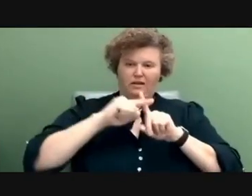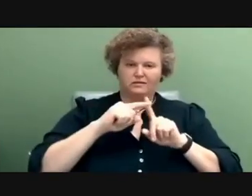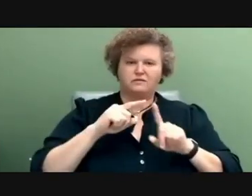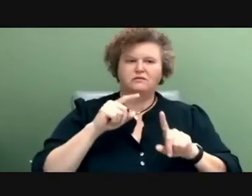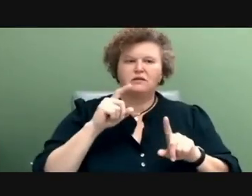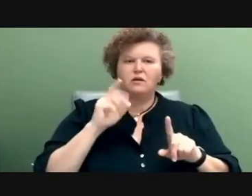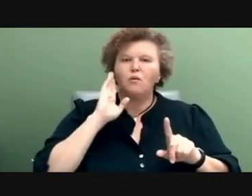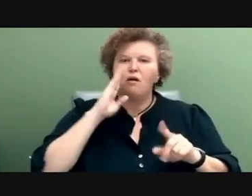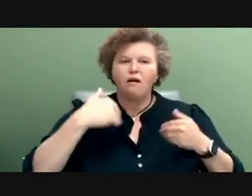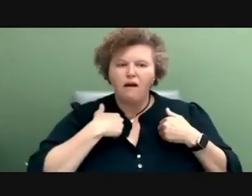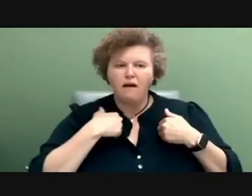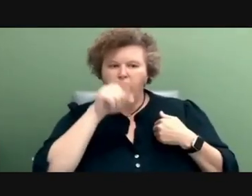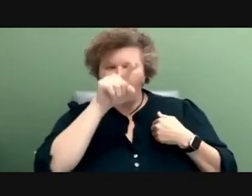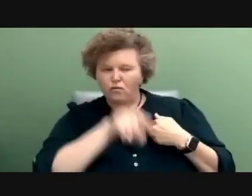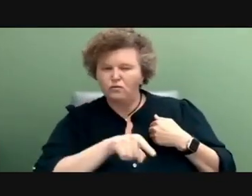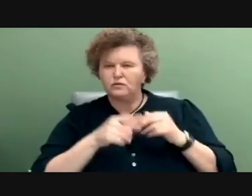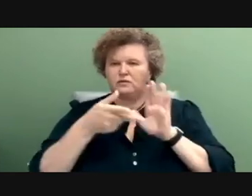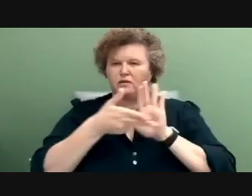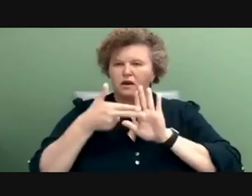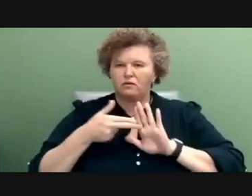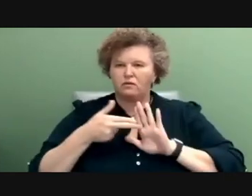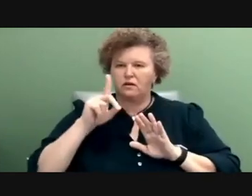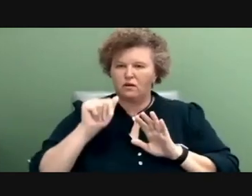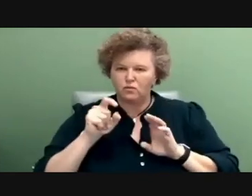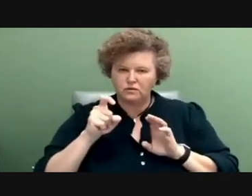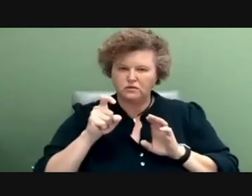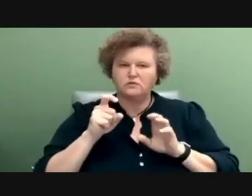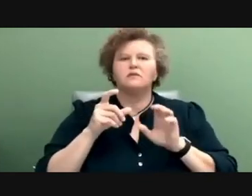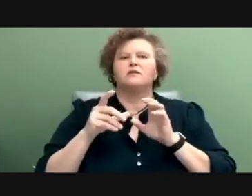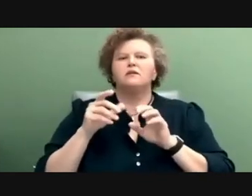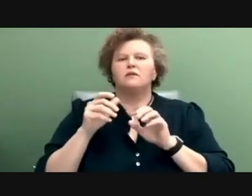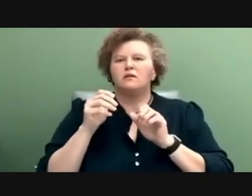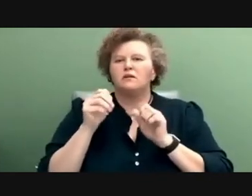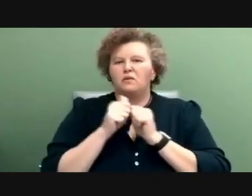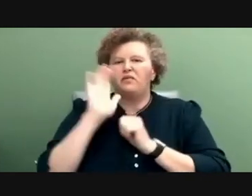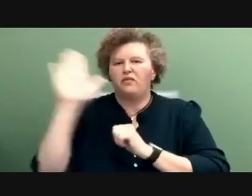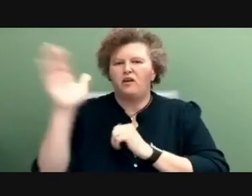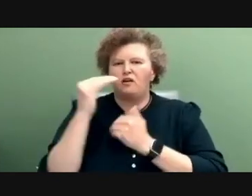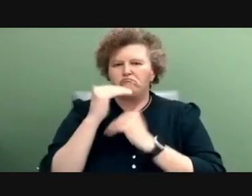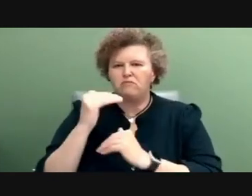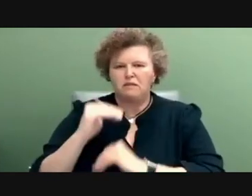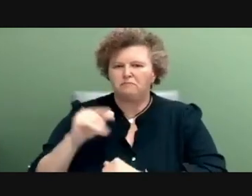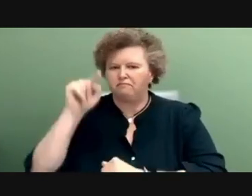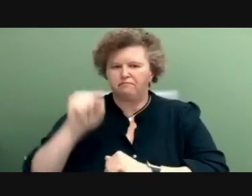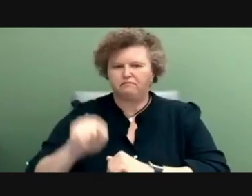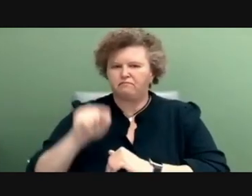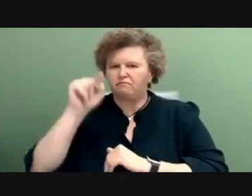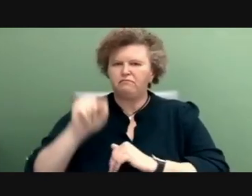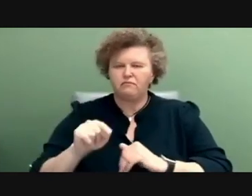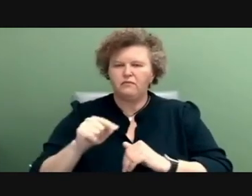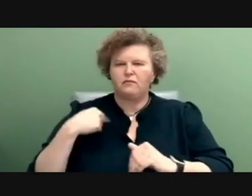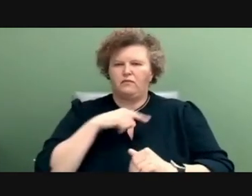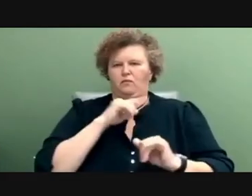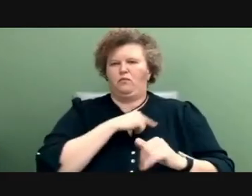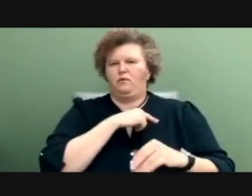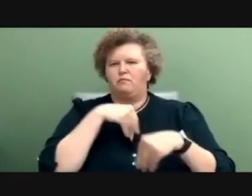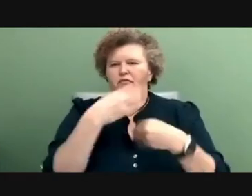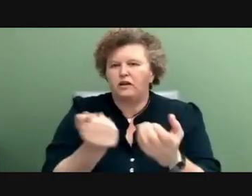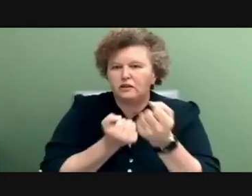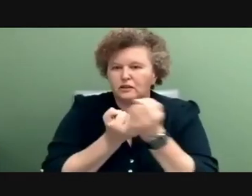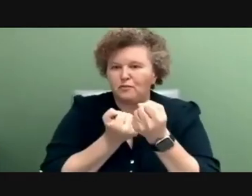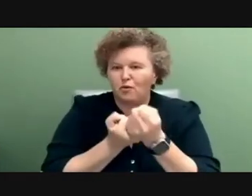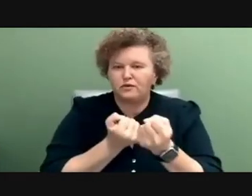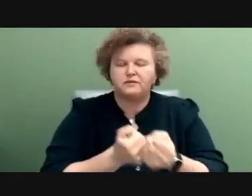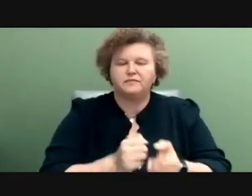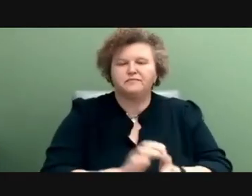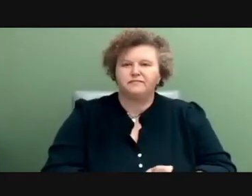individuals who are labeled with having deaf plus being deafness and additional disability. And then it explains here on